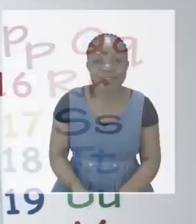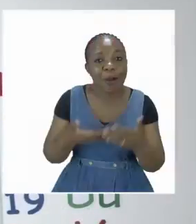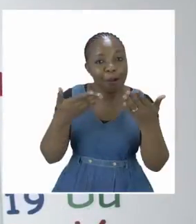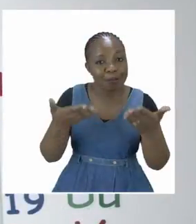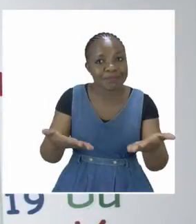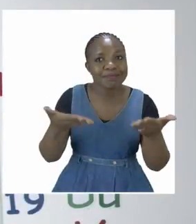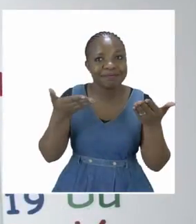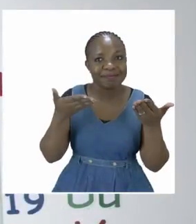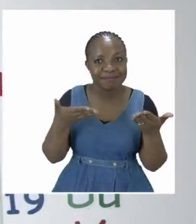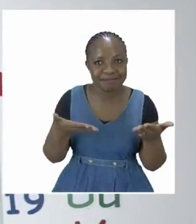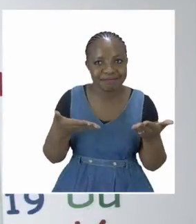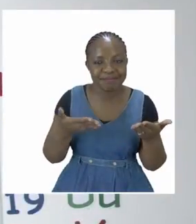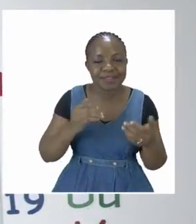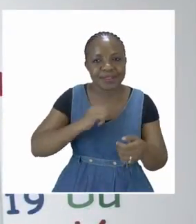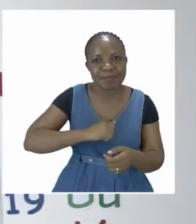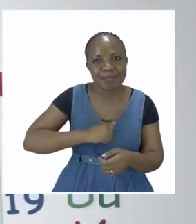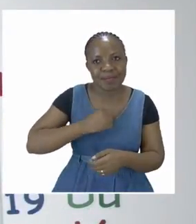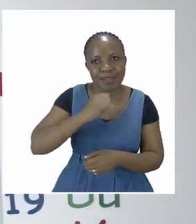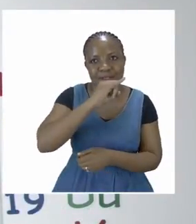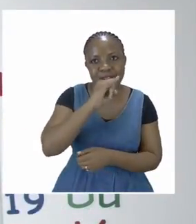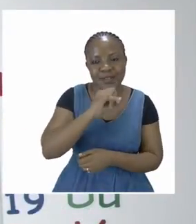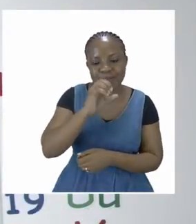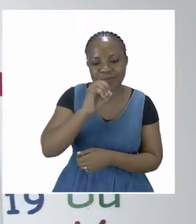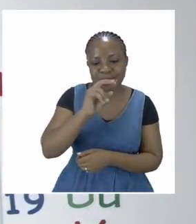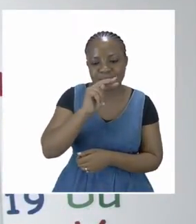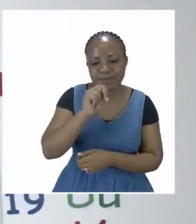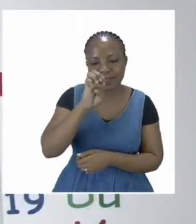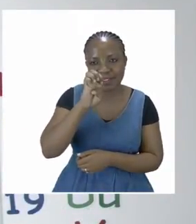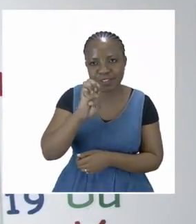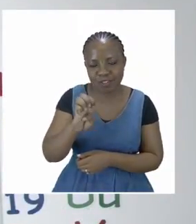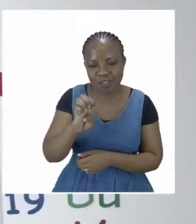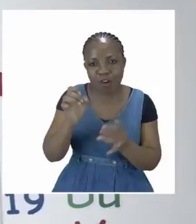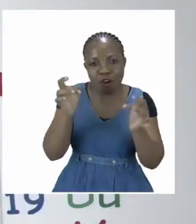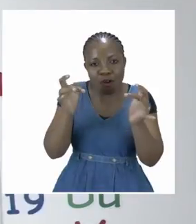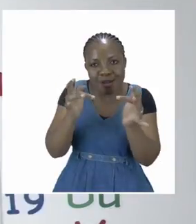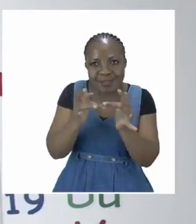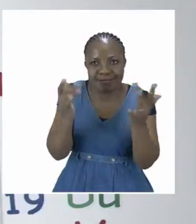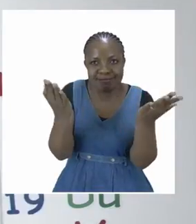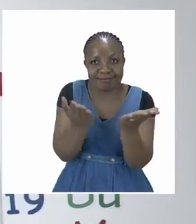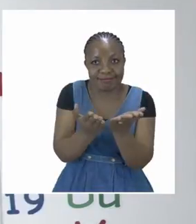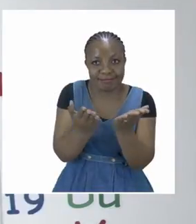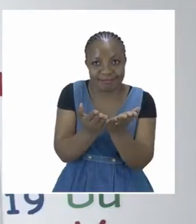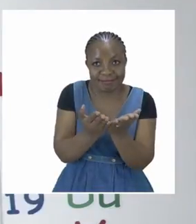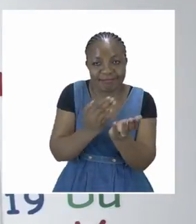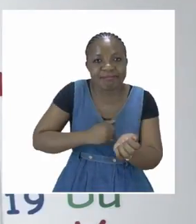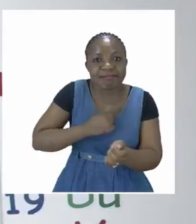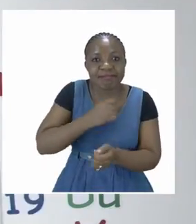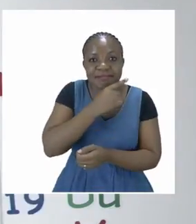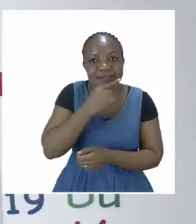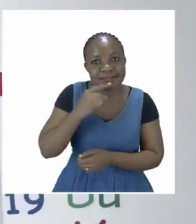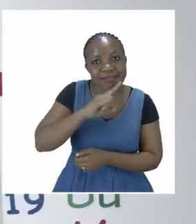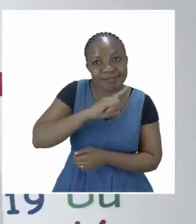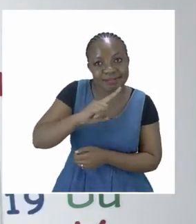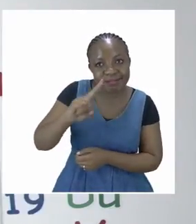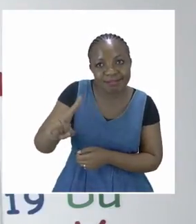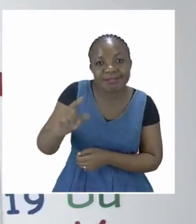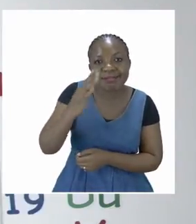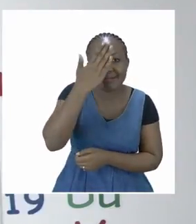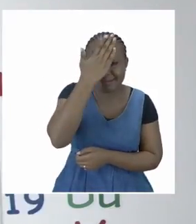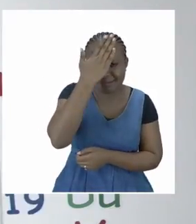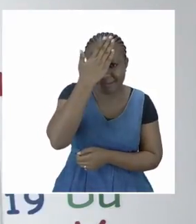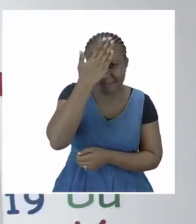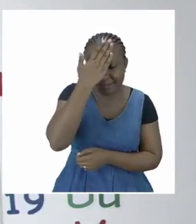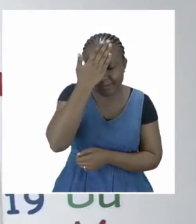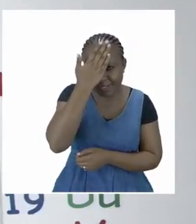Welcome to My Zone Online School. My name is Teacher Mutsa. Get your education